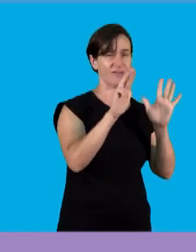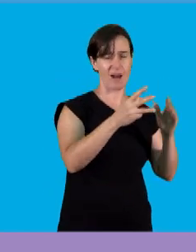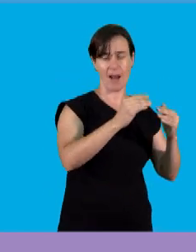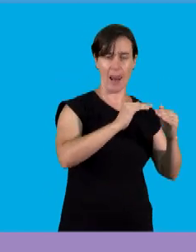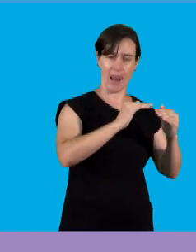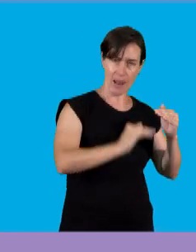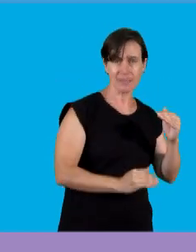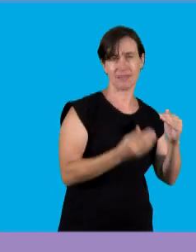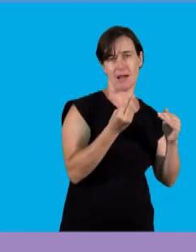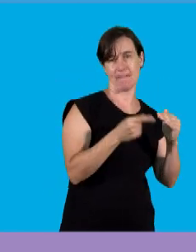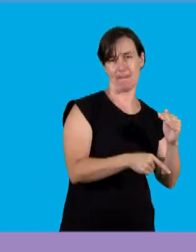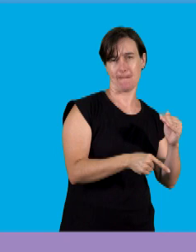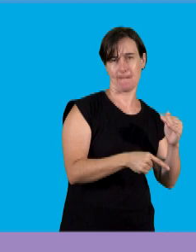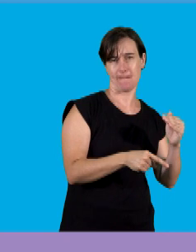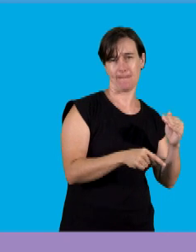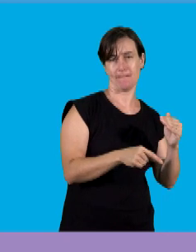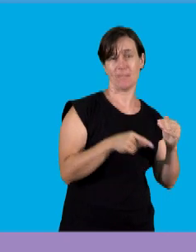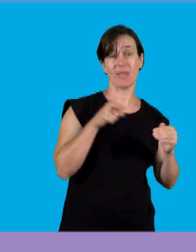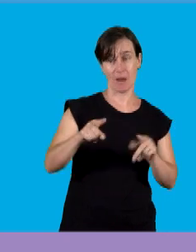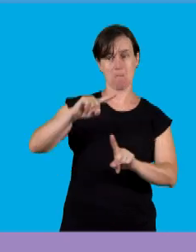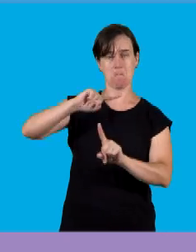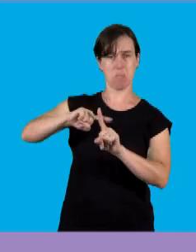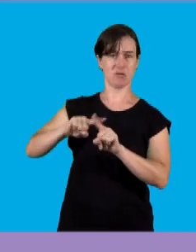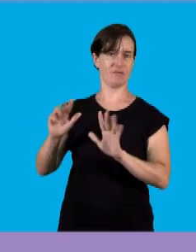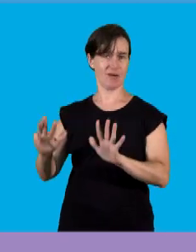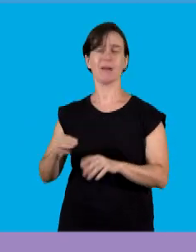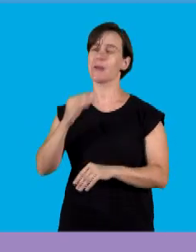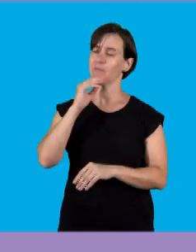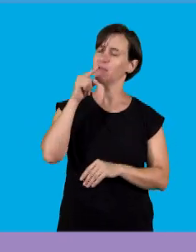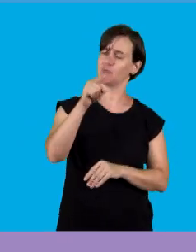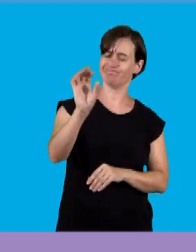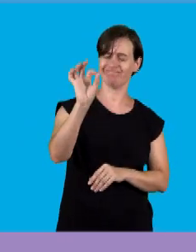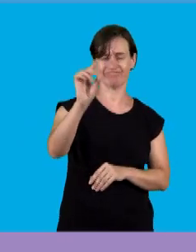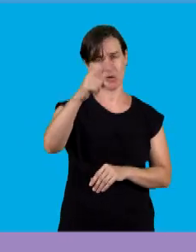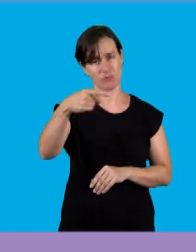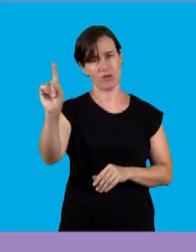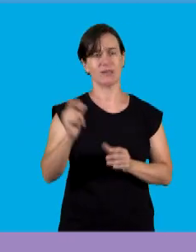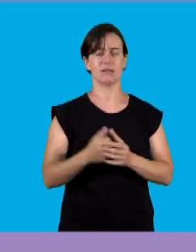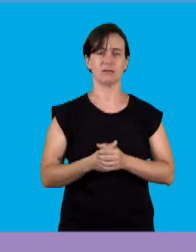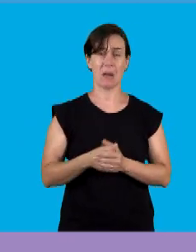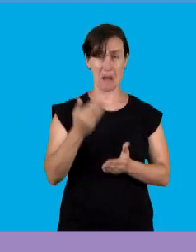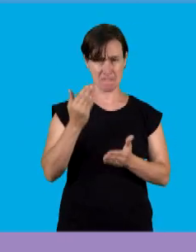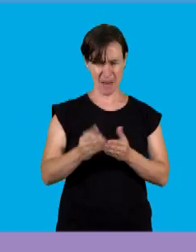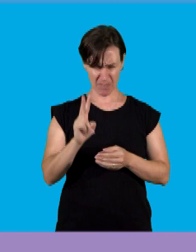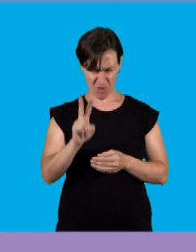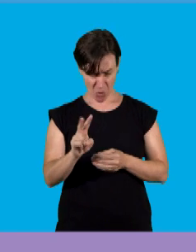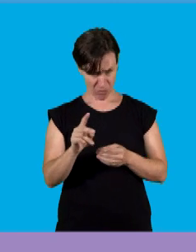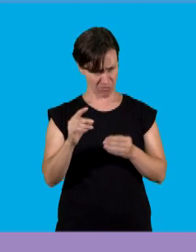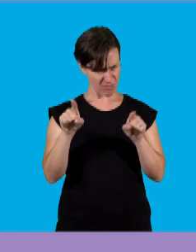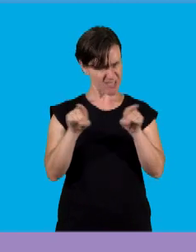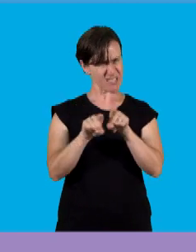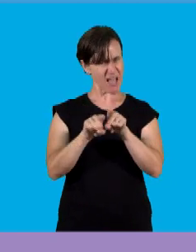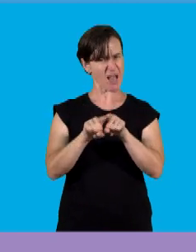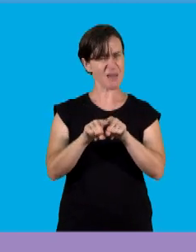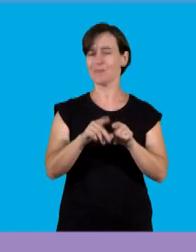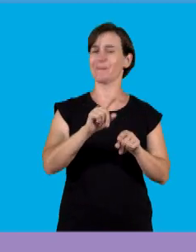9 is smaller than the positive 9, then you are absolutely correct. They might look equal, but because